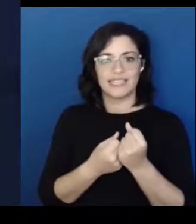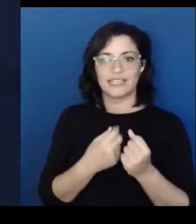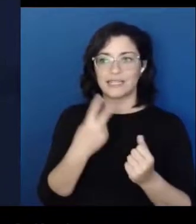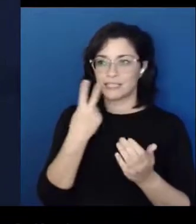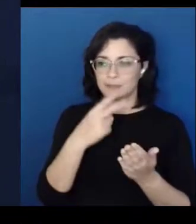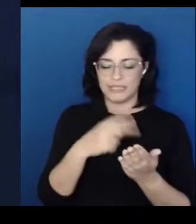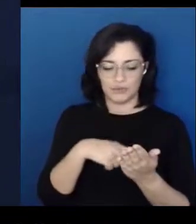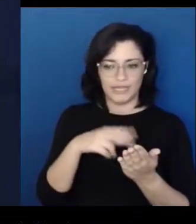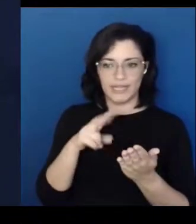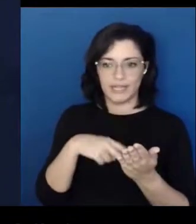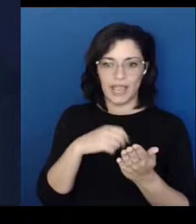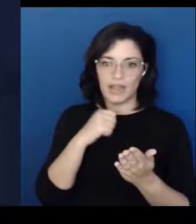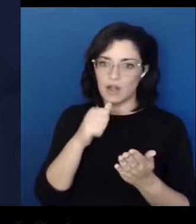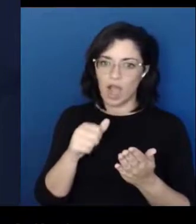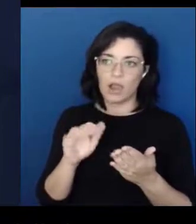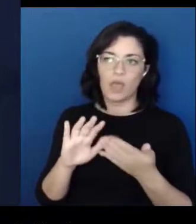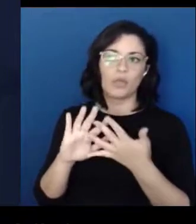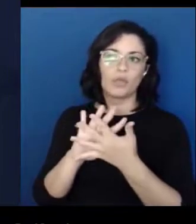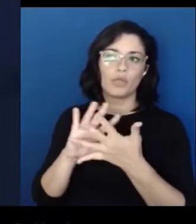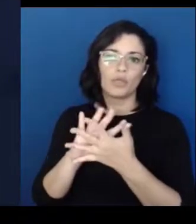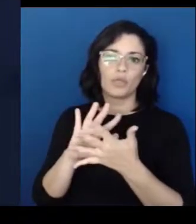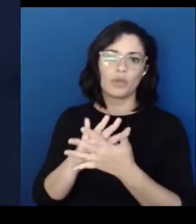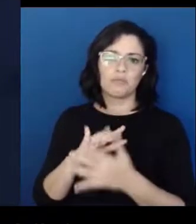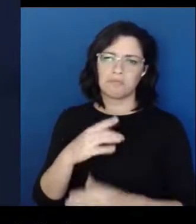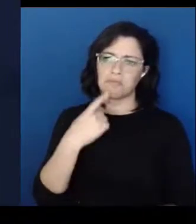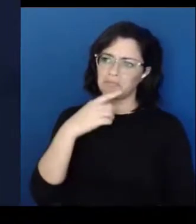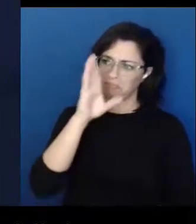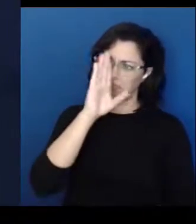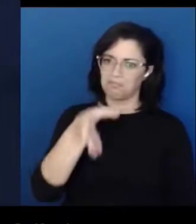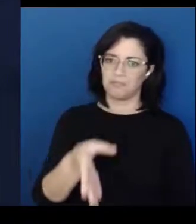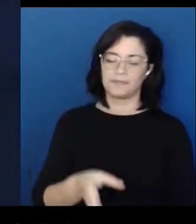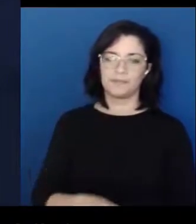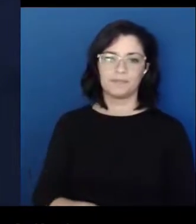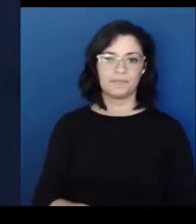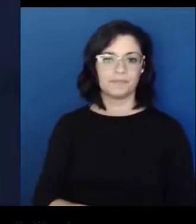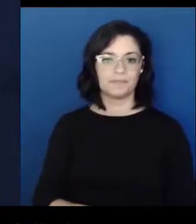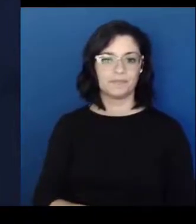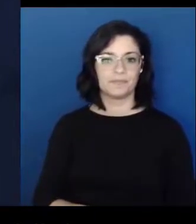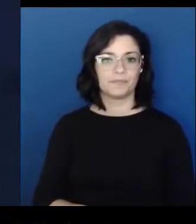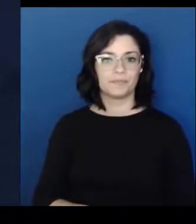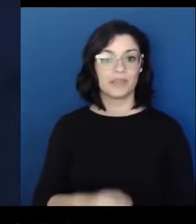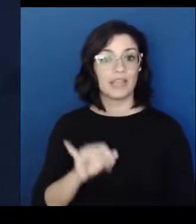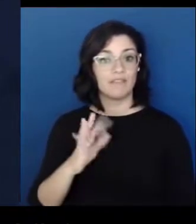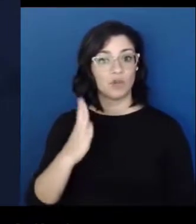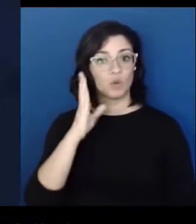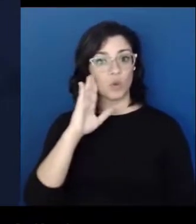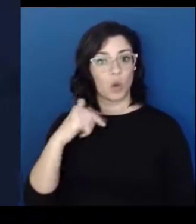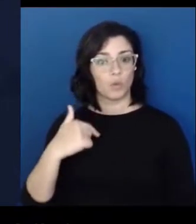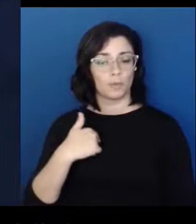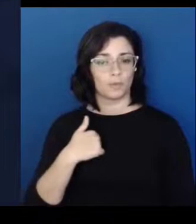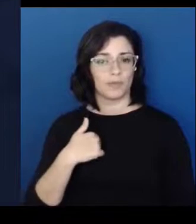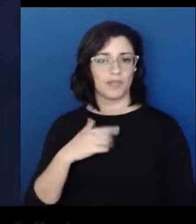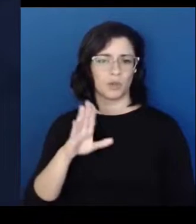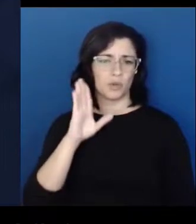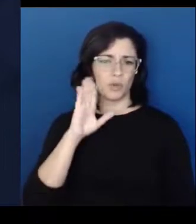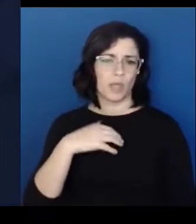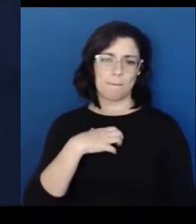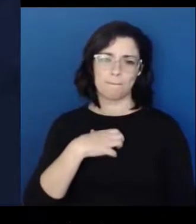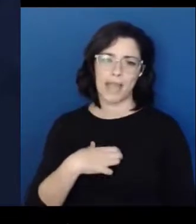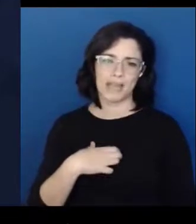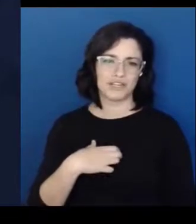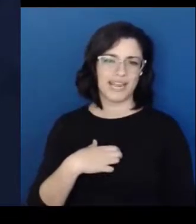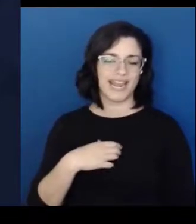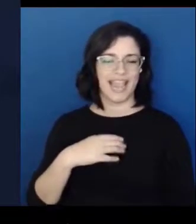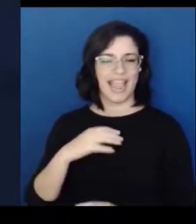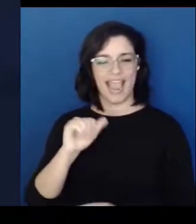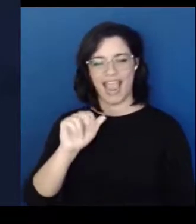Anyone who knows me knows that I'm a passionate anti-bluffer. It doesn't mean I don't do it. If you have hearing loss, you